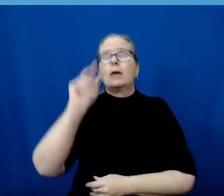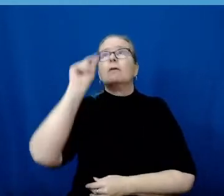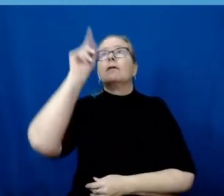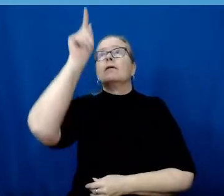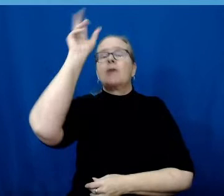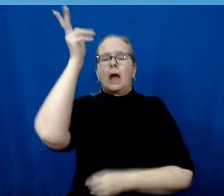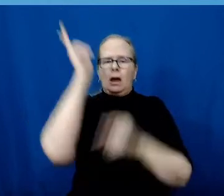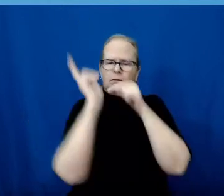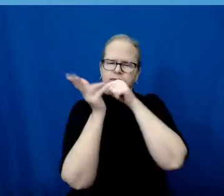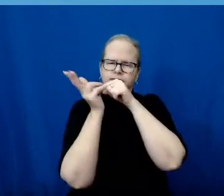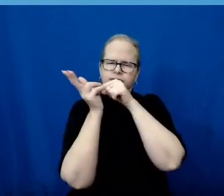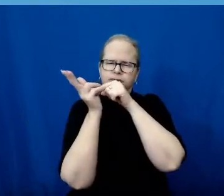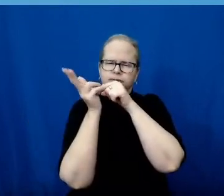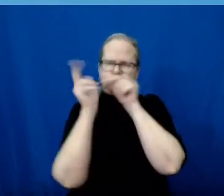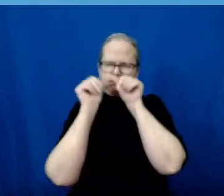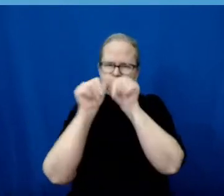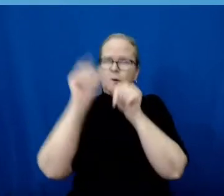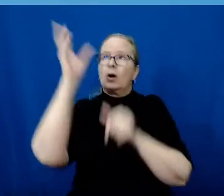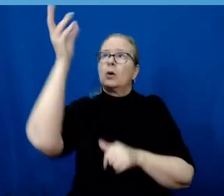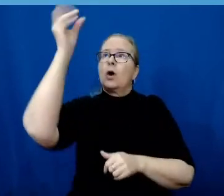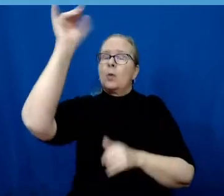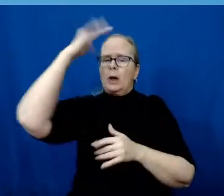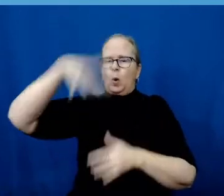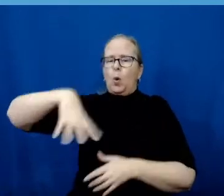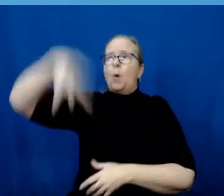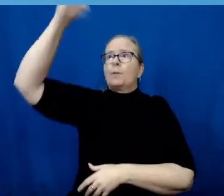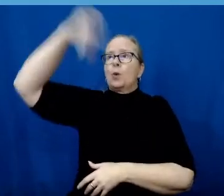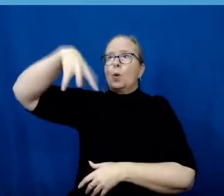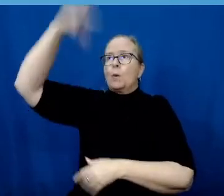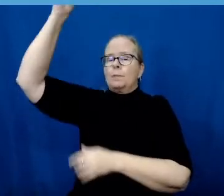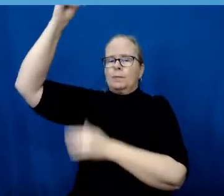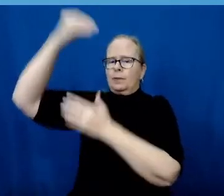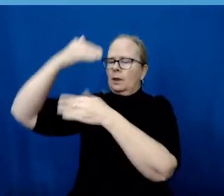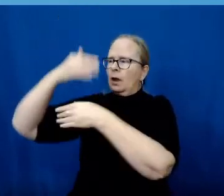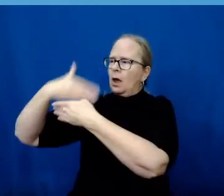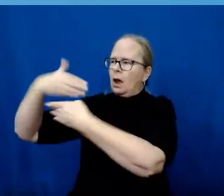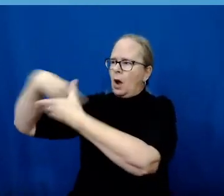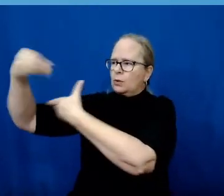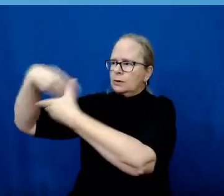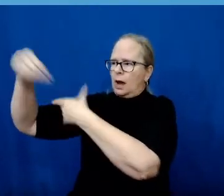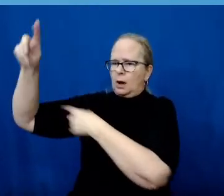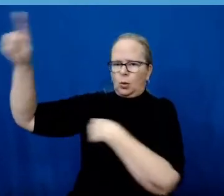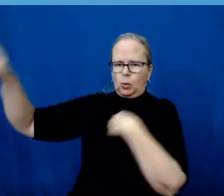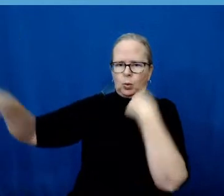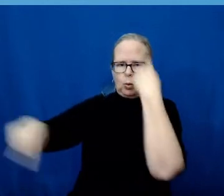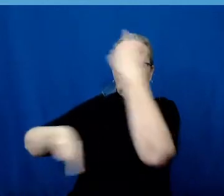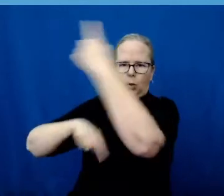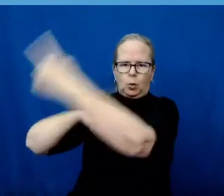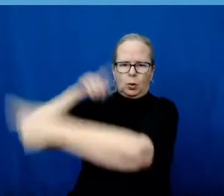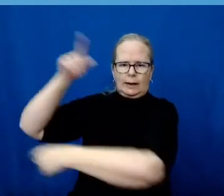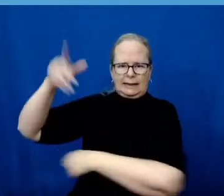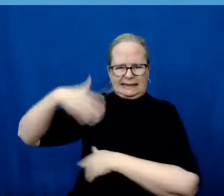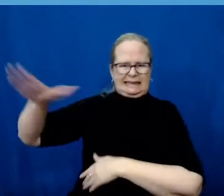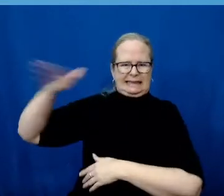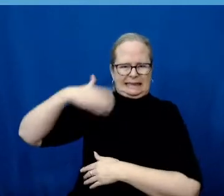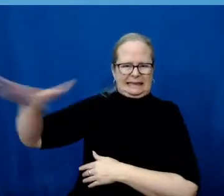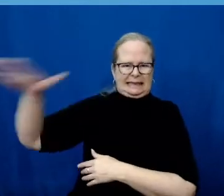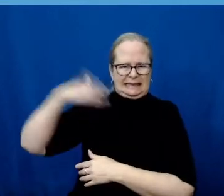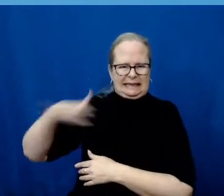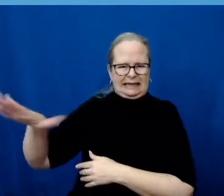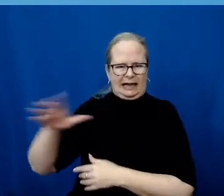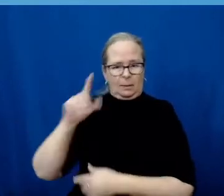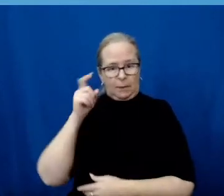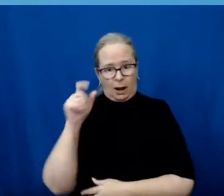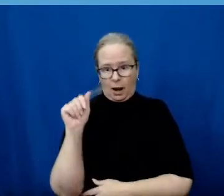into the space. So we don't want to encourage air to come from within the house. We want it to come from the outdoors. So that's the reason why we open